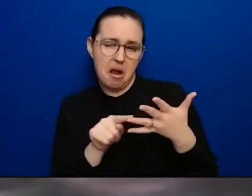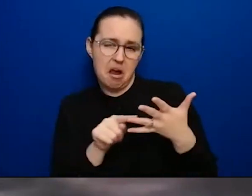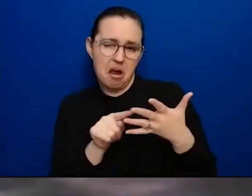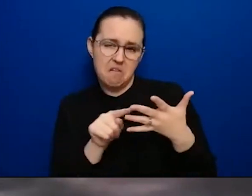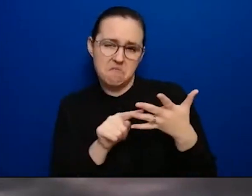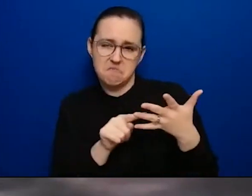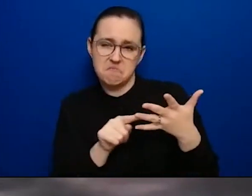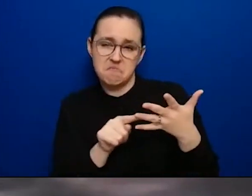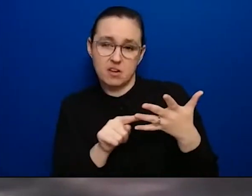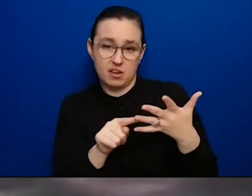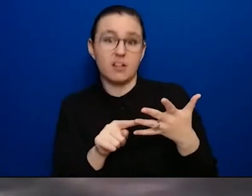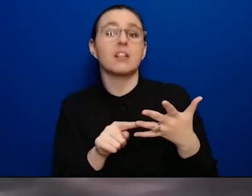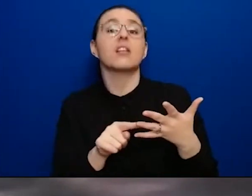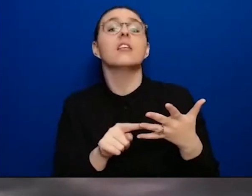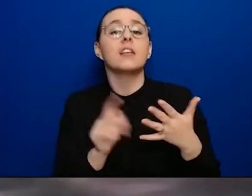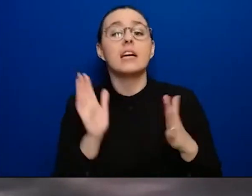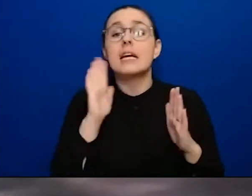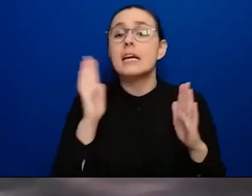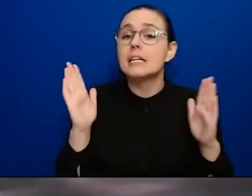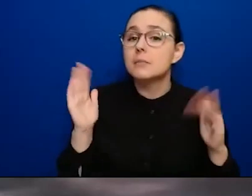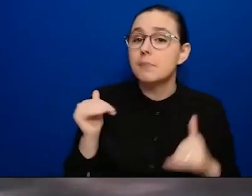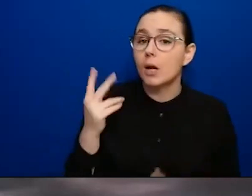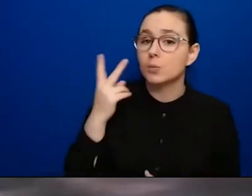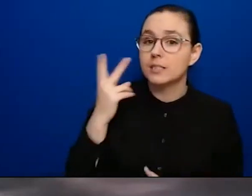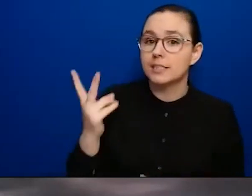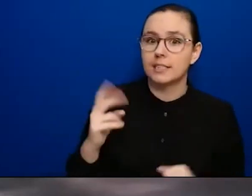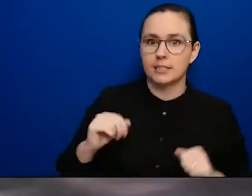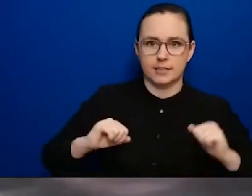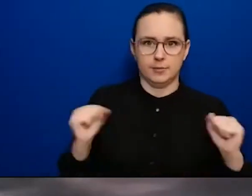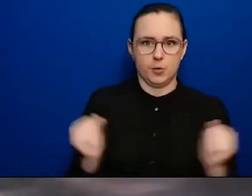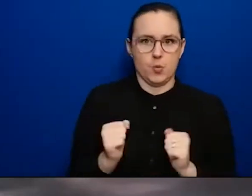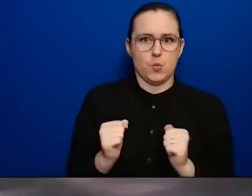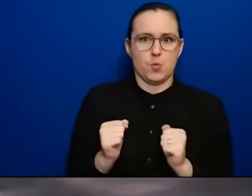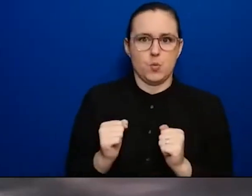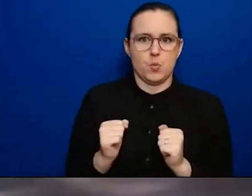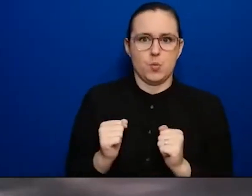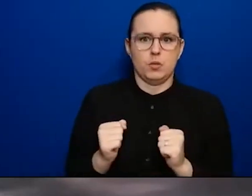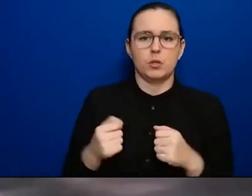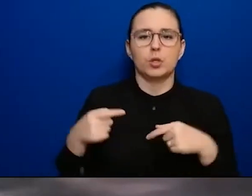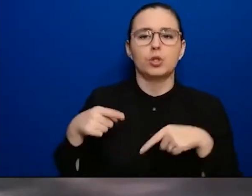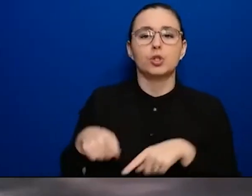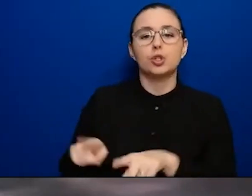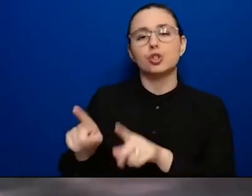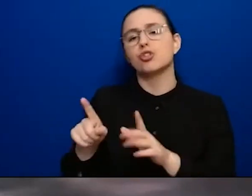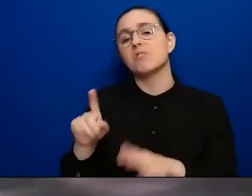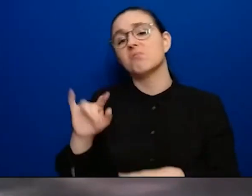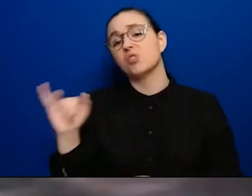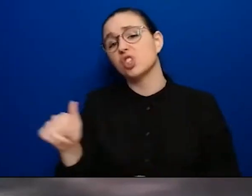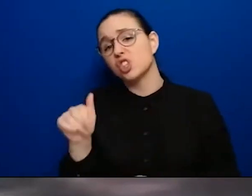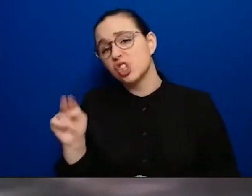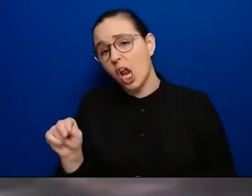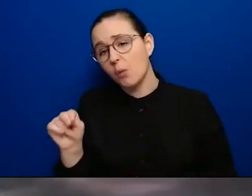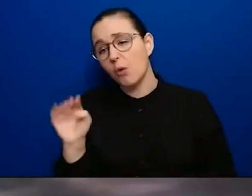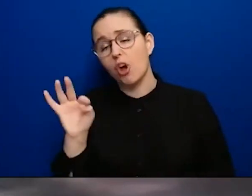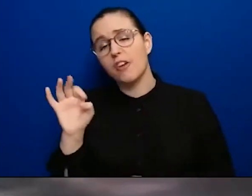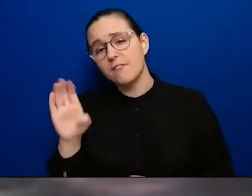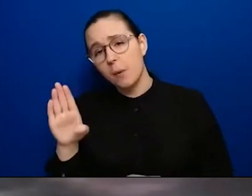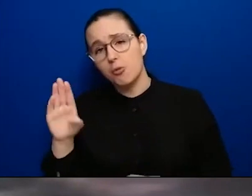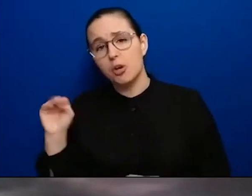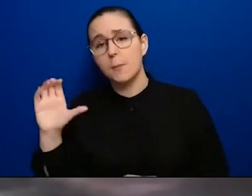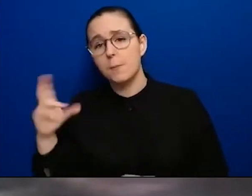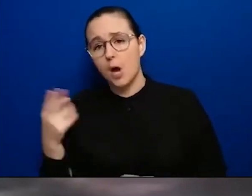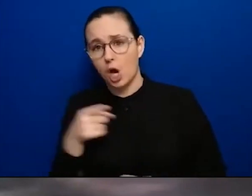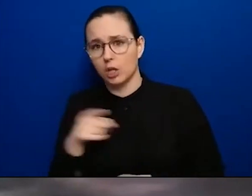would see cooler conditions through January, February, March, and perhaps even April. And that could spell,